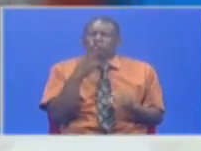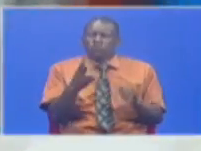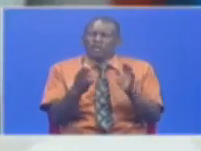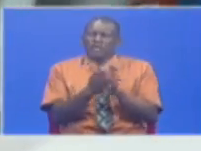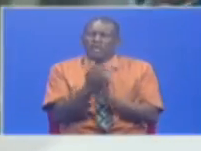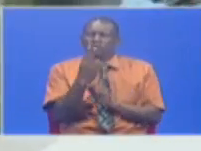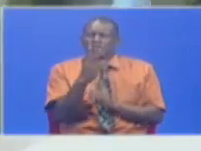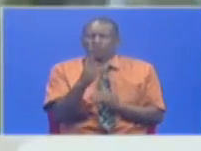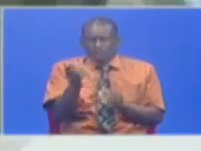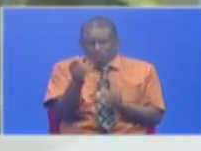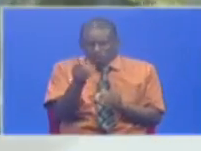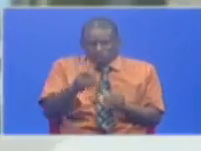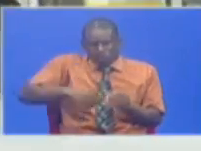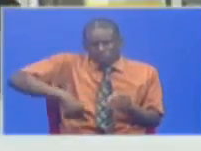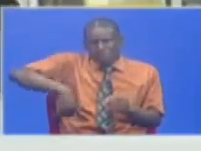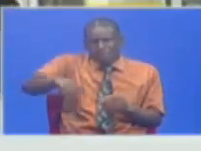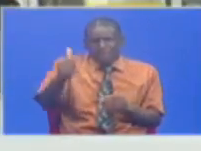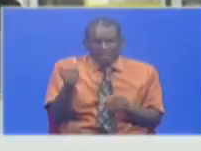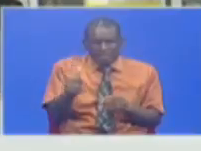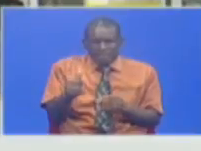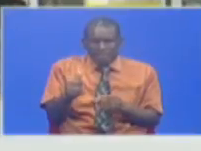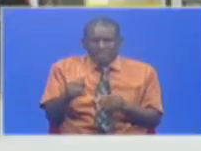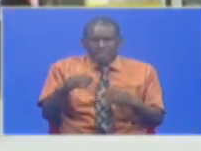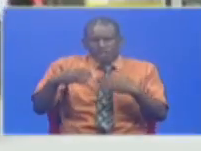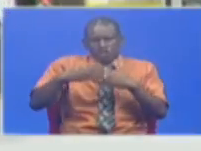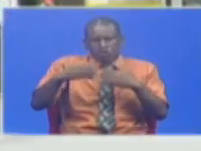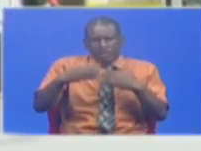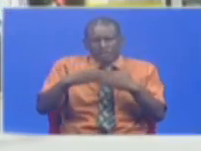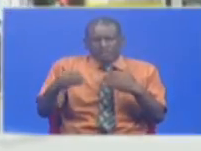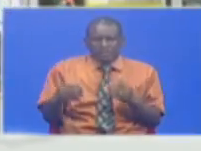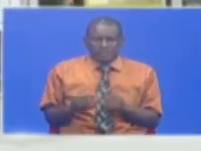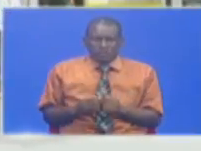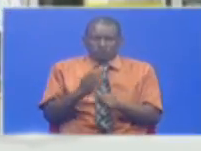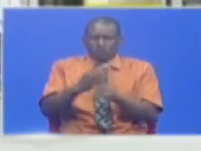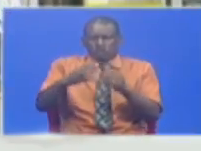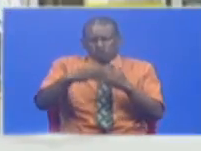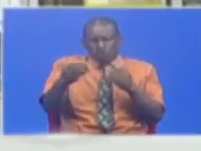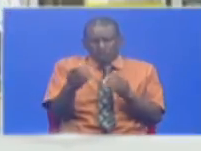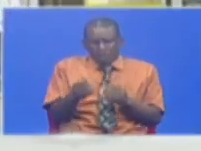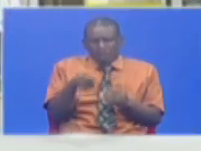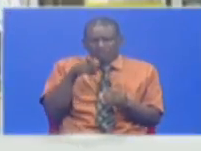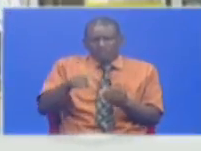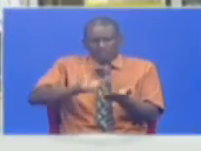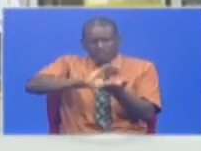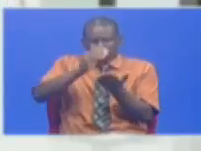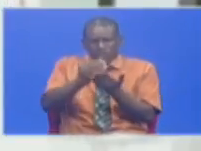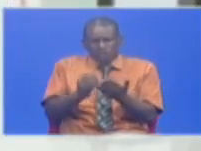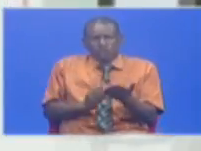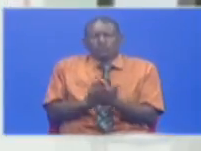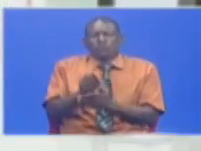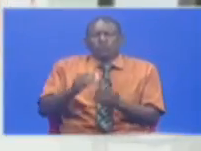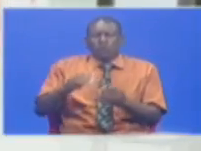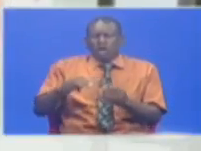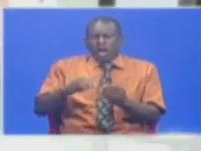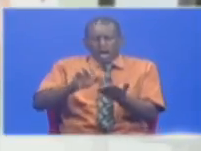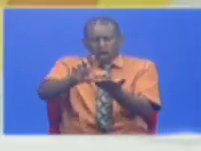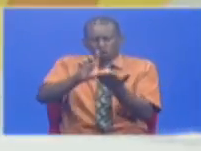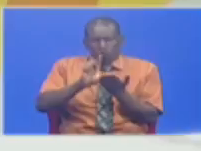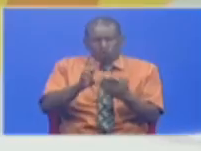220,991,502,221 shillings would be payable in US dollars. This funding would be via a loan from the Chinese government to